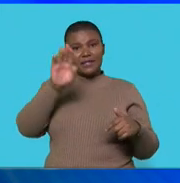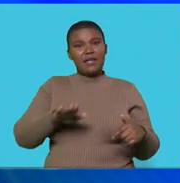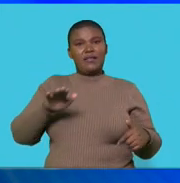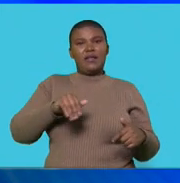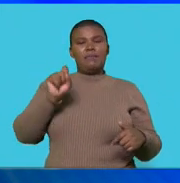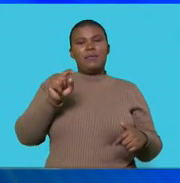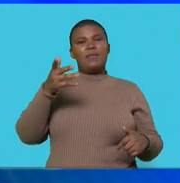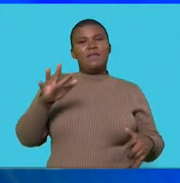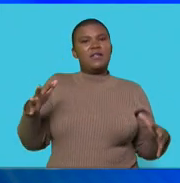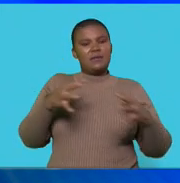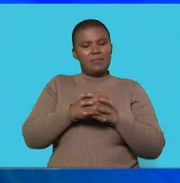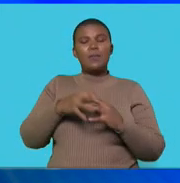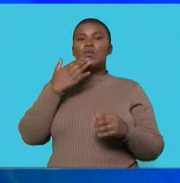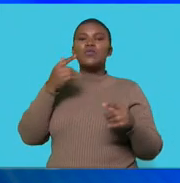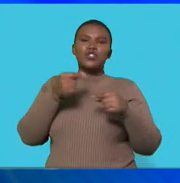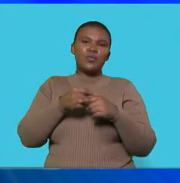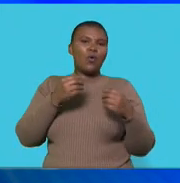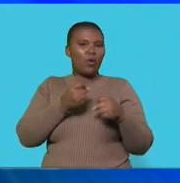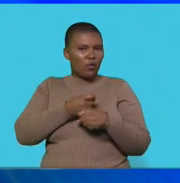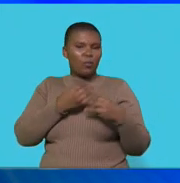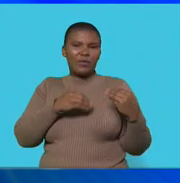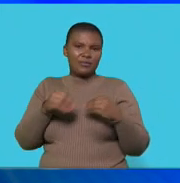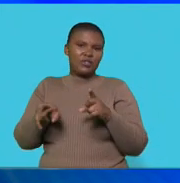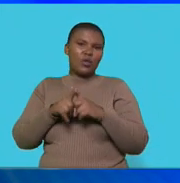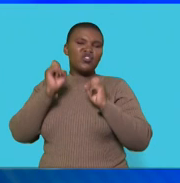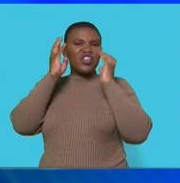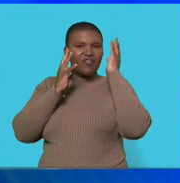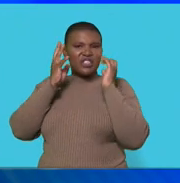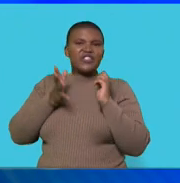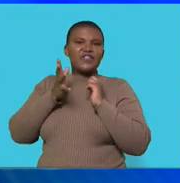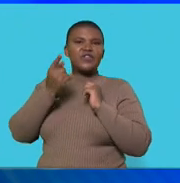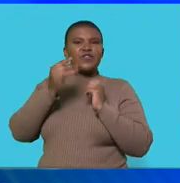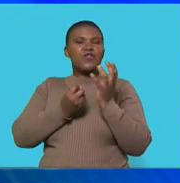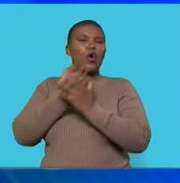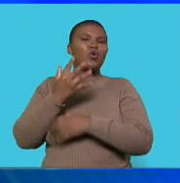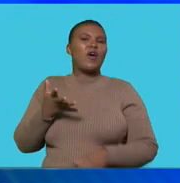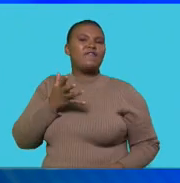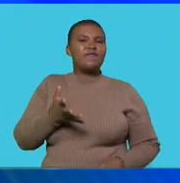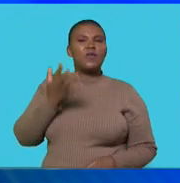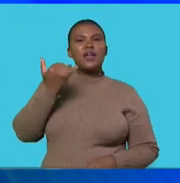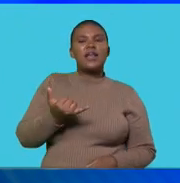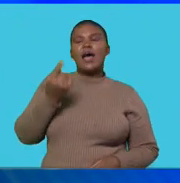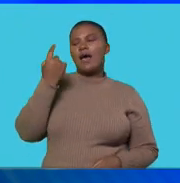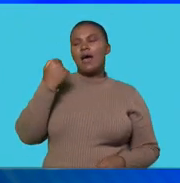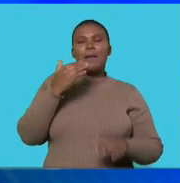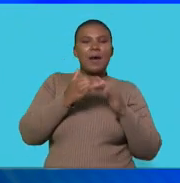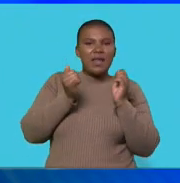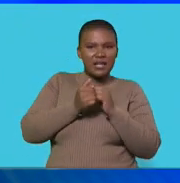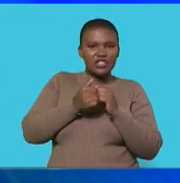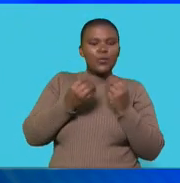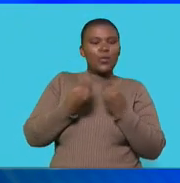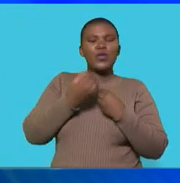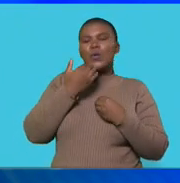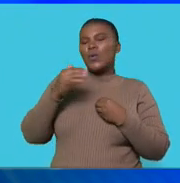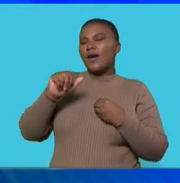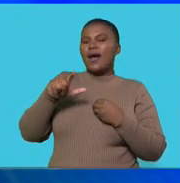been collaborating with SMEs and leveraging innovation to drive their growth. Building on their long-standing partnership, Altron